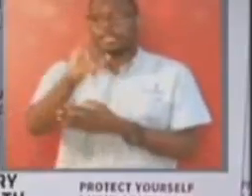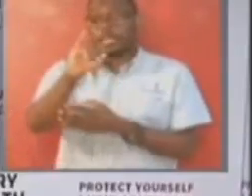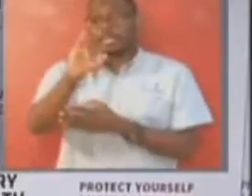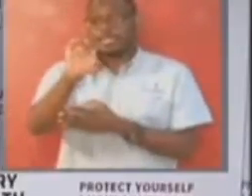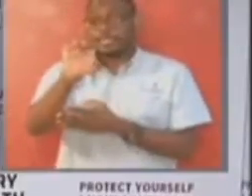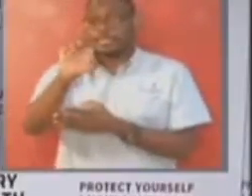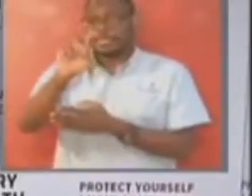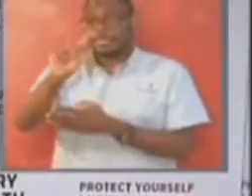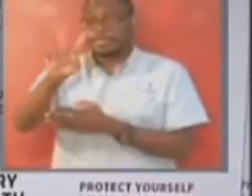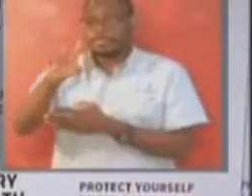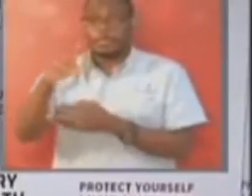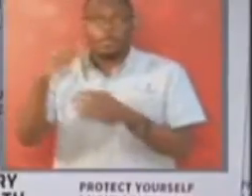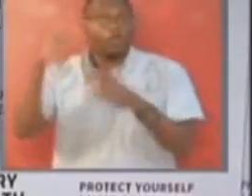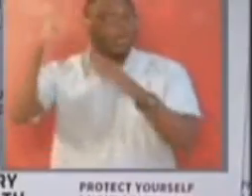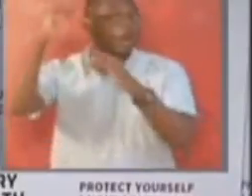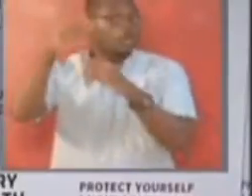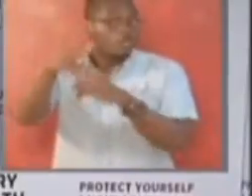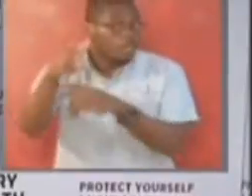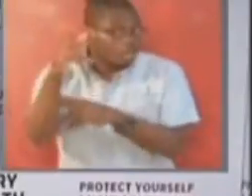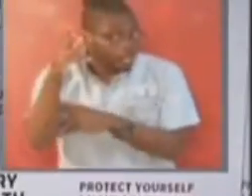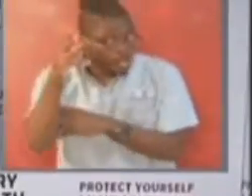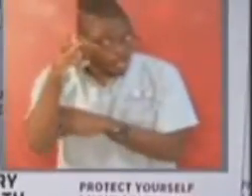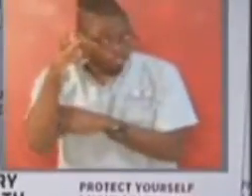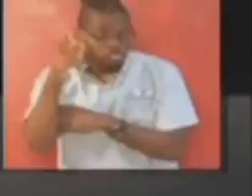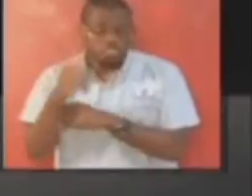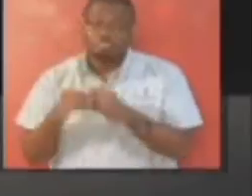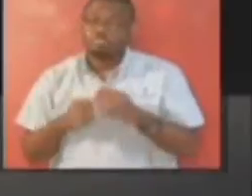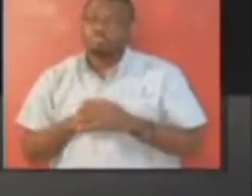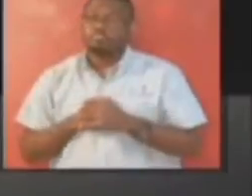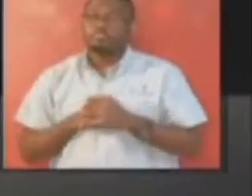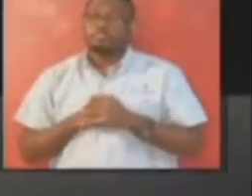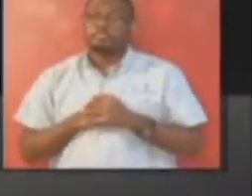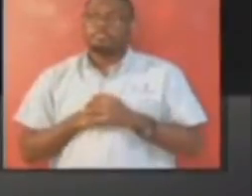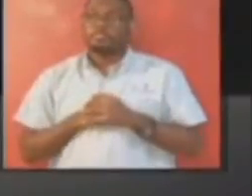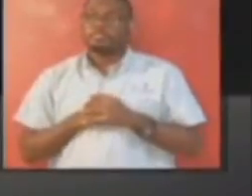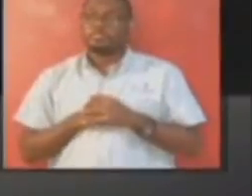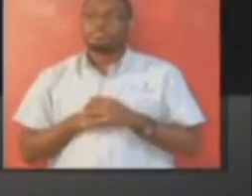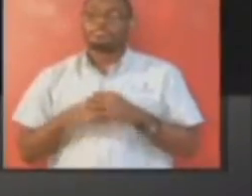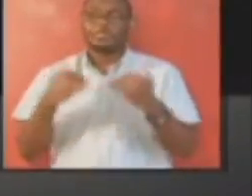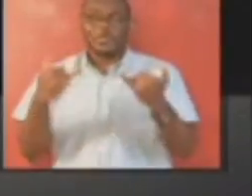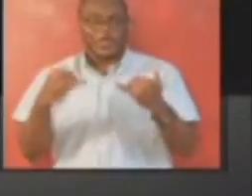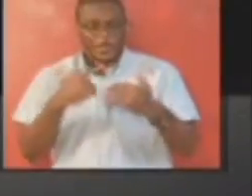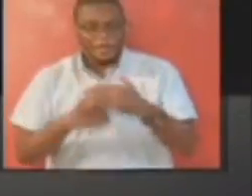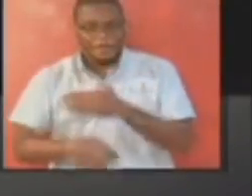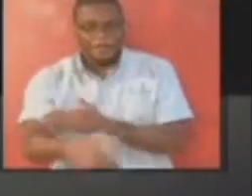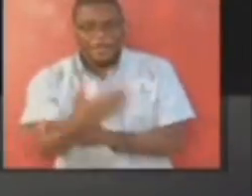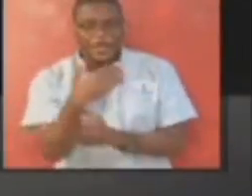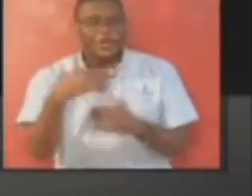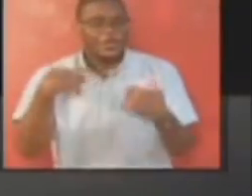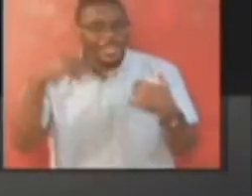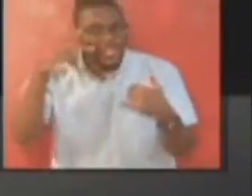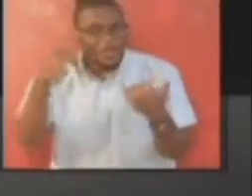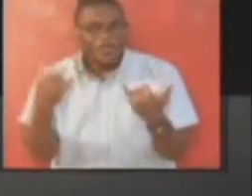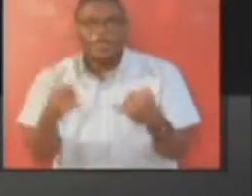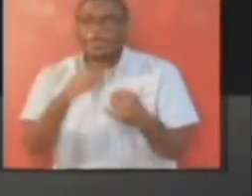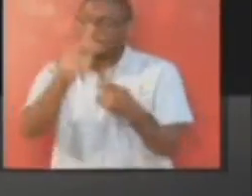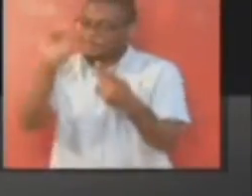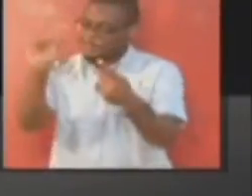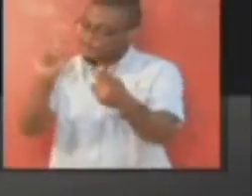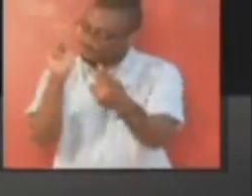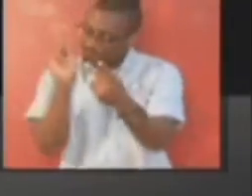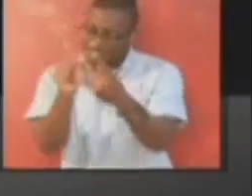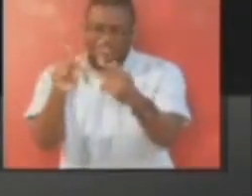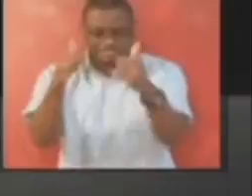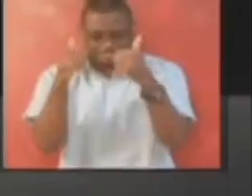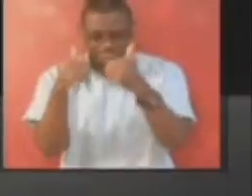this time around. IETV? Hi, good day, everyone. Are you all hearing me now? Perfect, thank you. Okay, great.